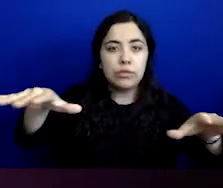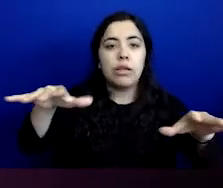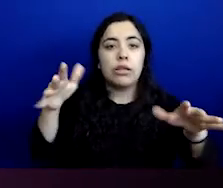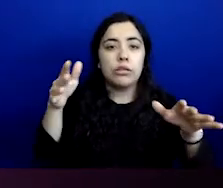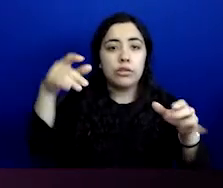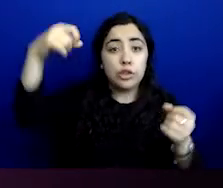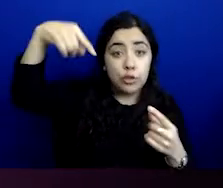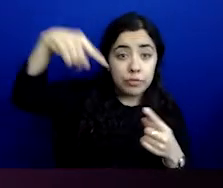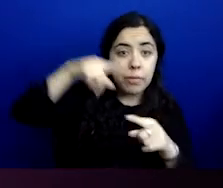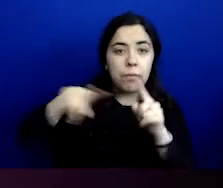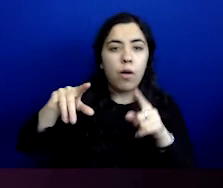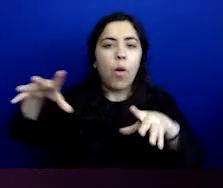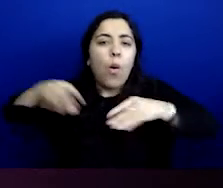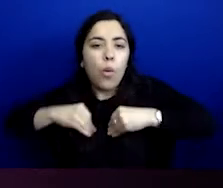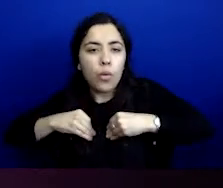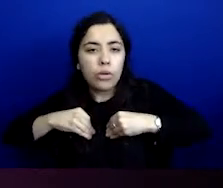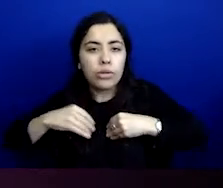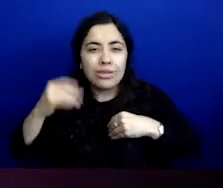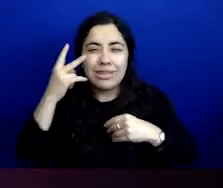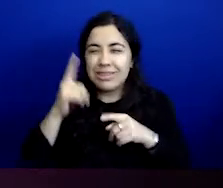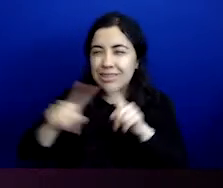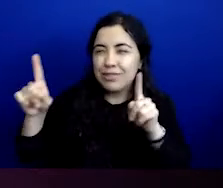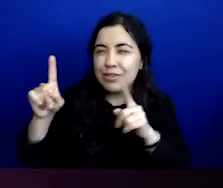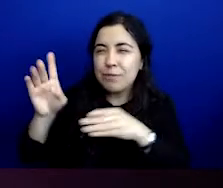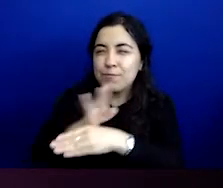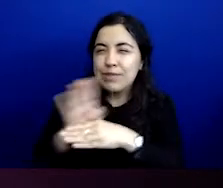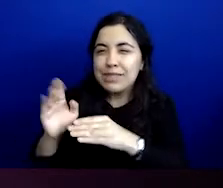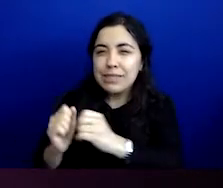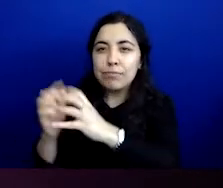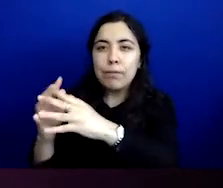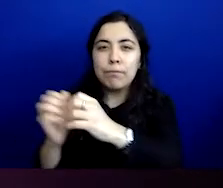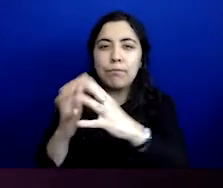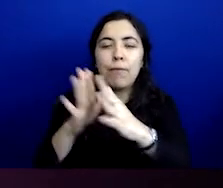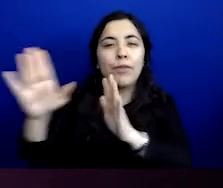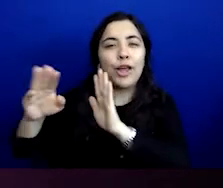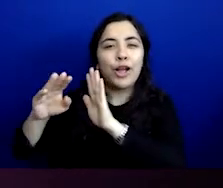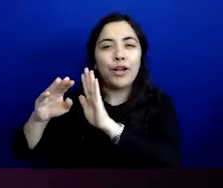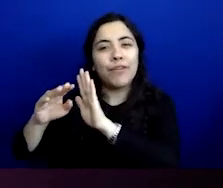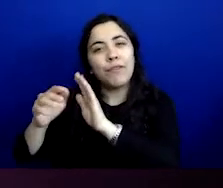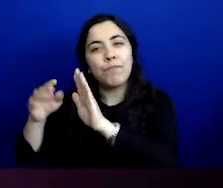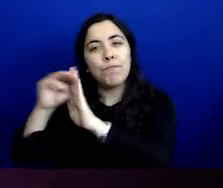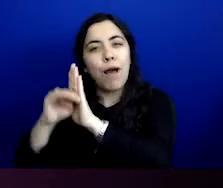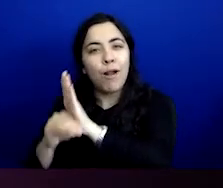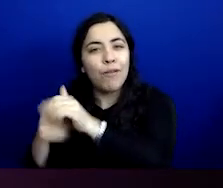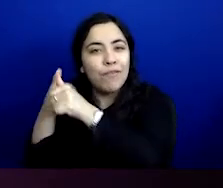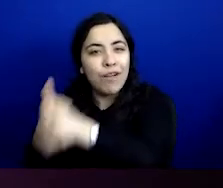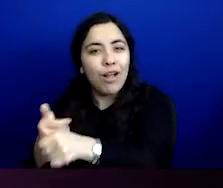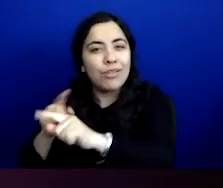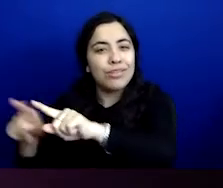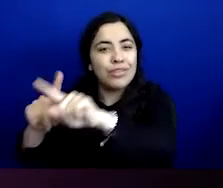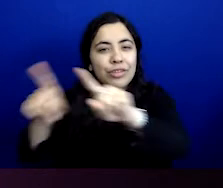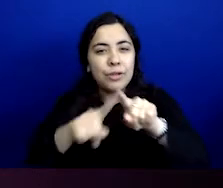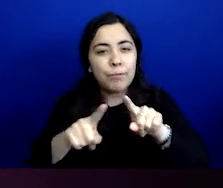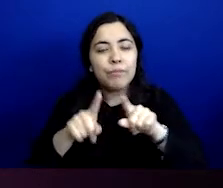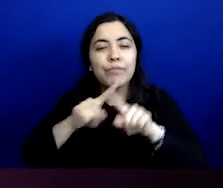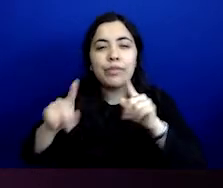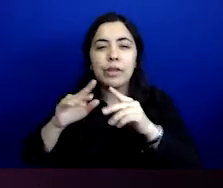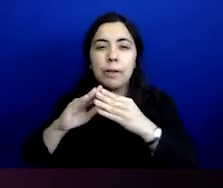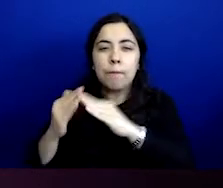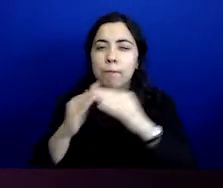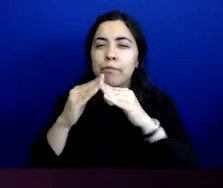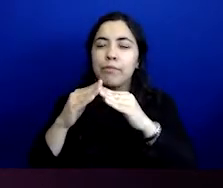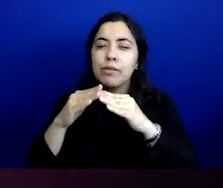ownership. So you see different business models that are popping up. You see different ways of communities organizing, like Developer DAO, which is a